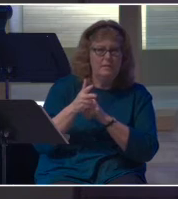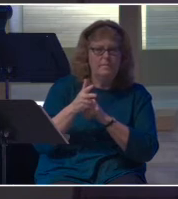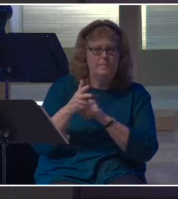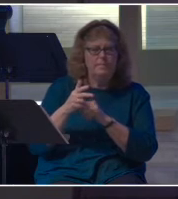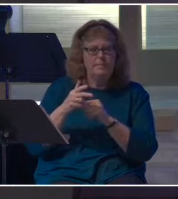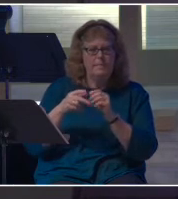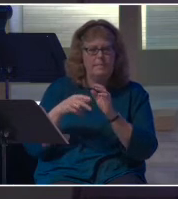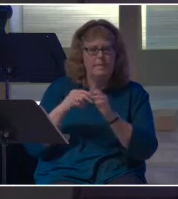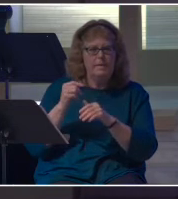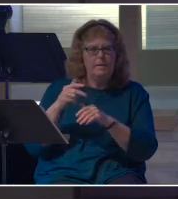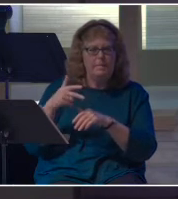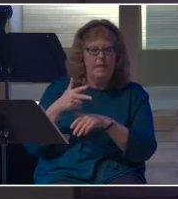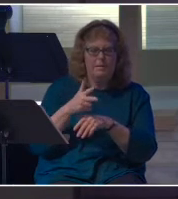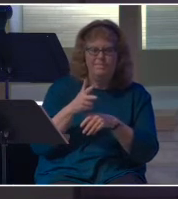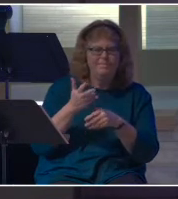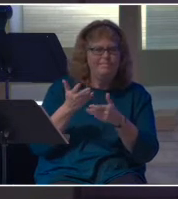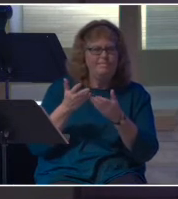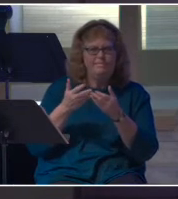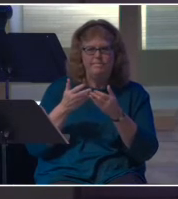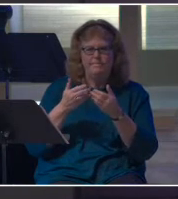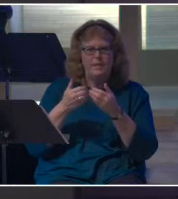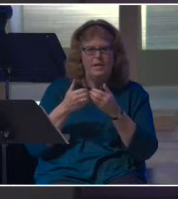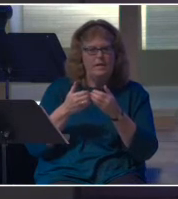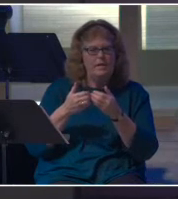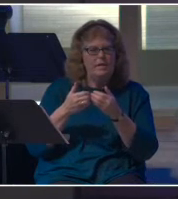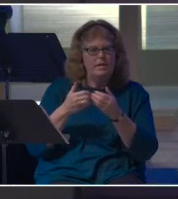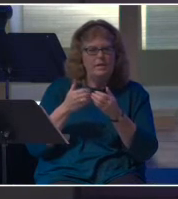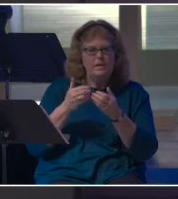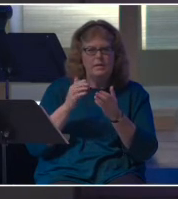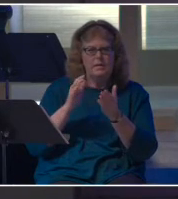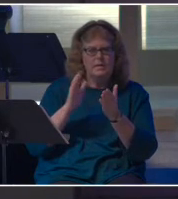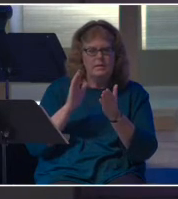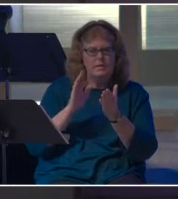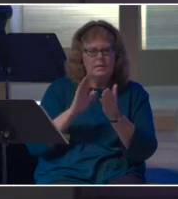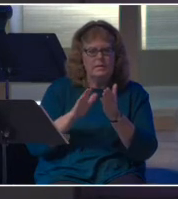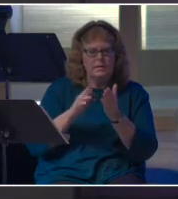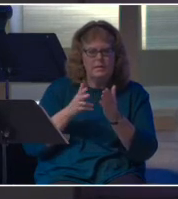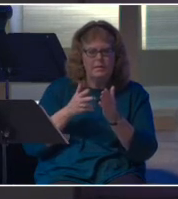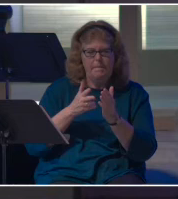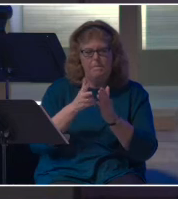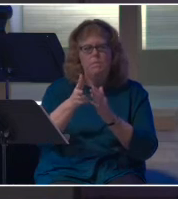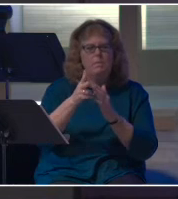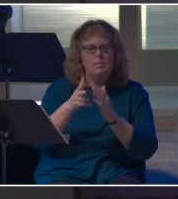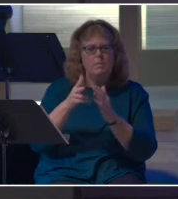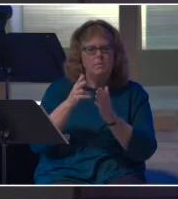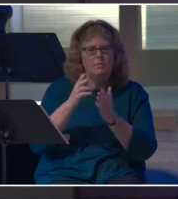come out of control and just gently kiss into a snow patch.